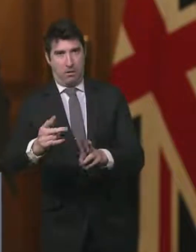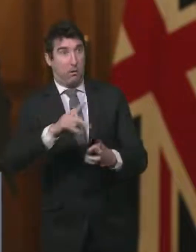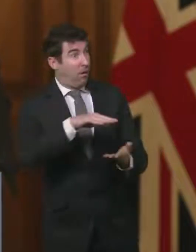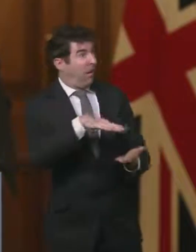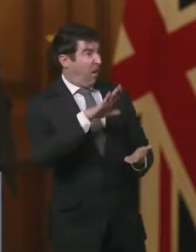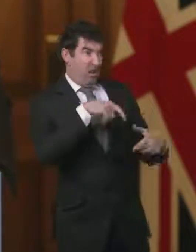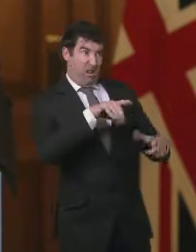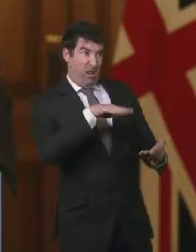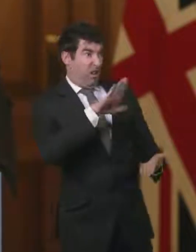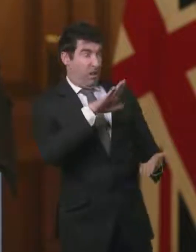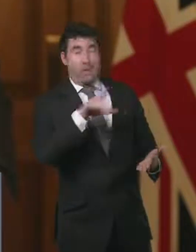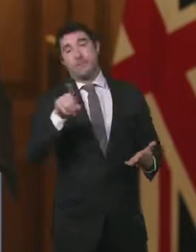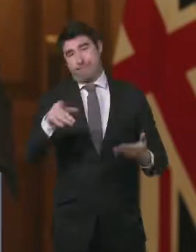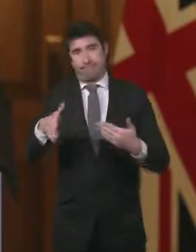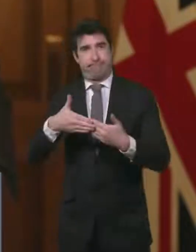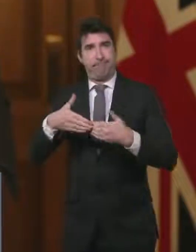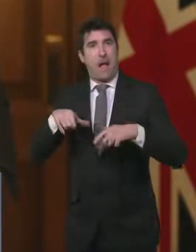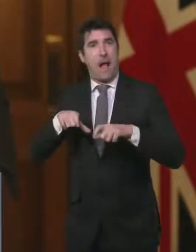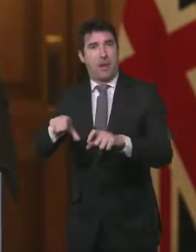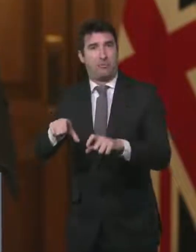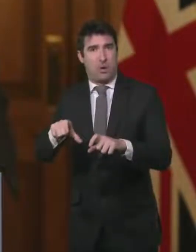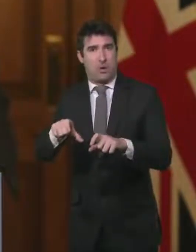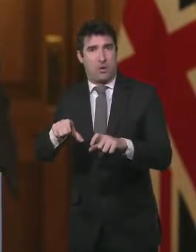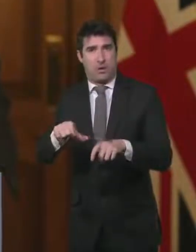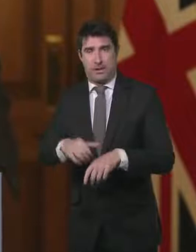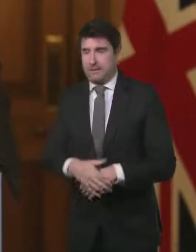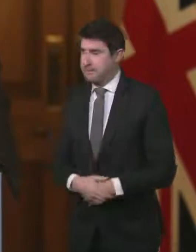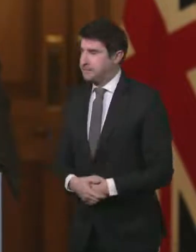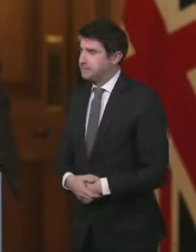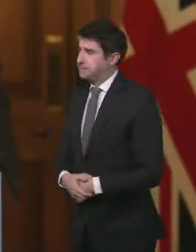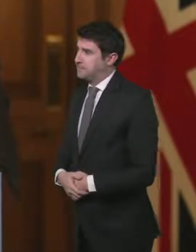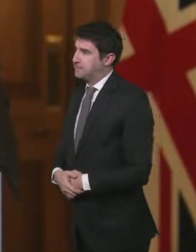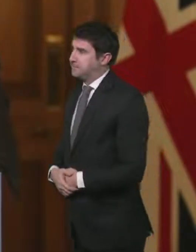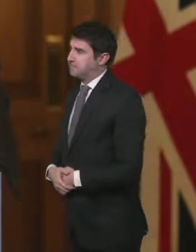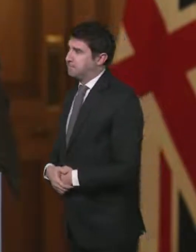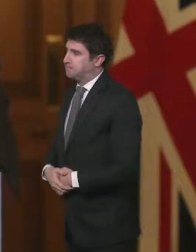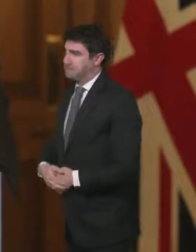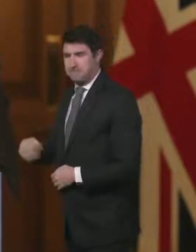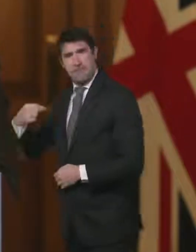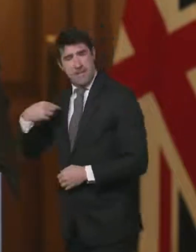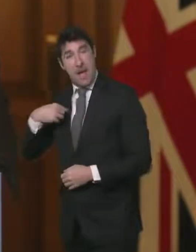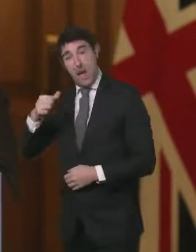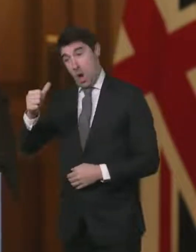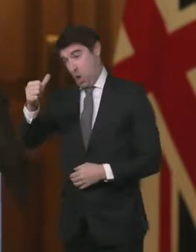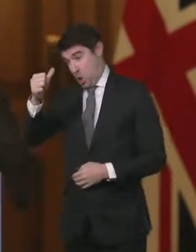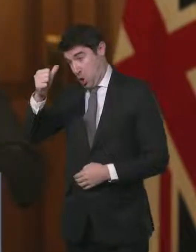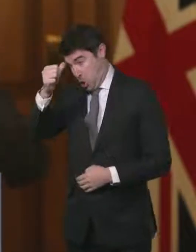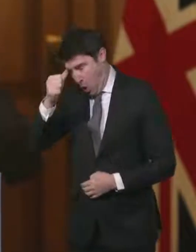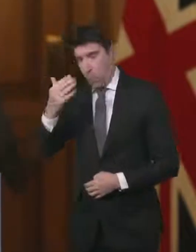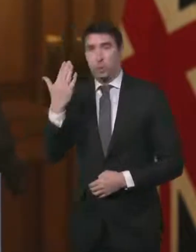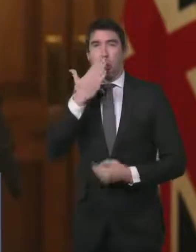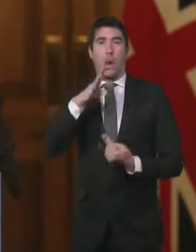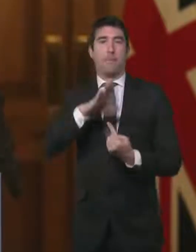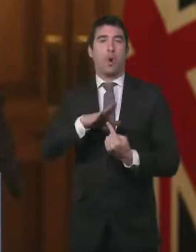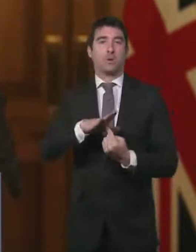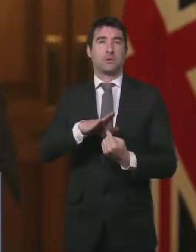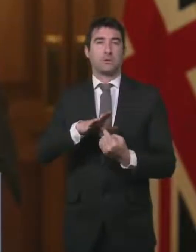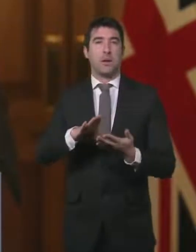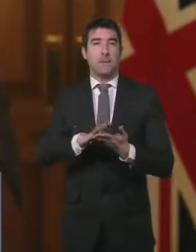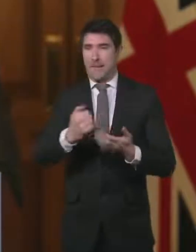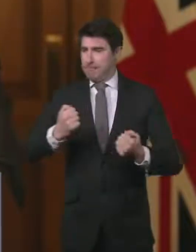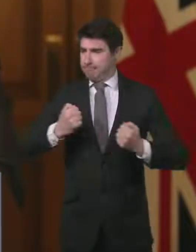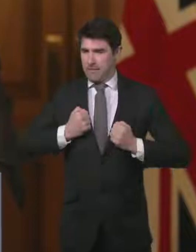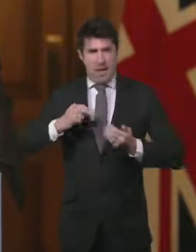massively expanding our testing operation, ensuring that every secondary school pupil is tested as they return